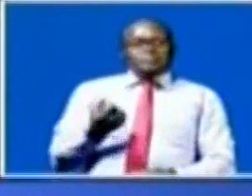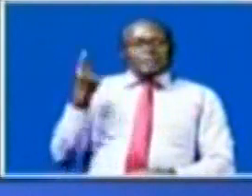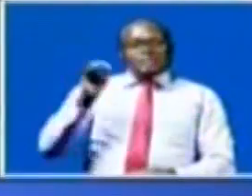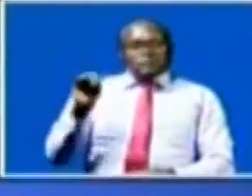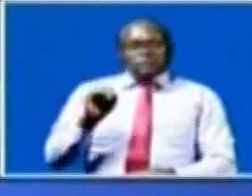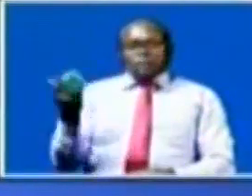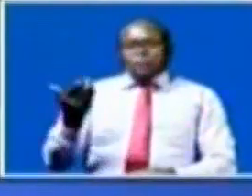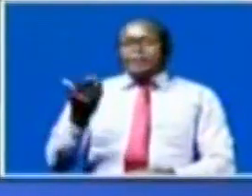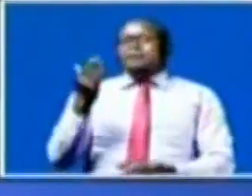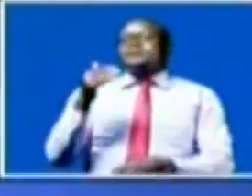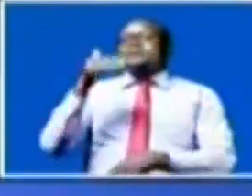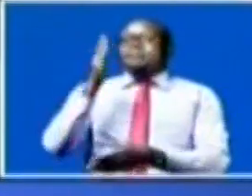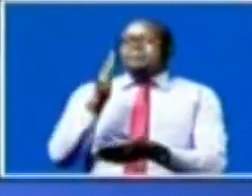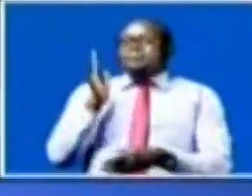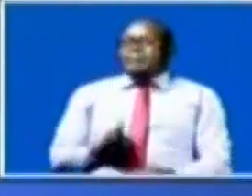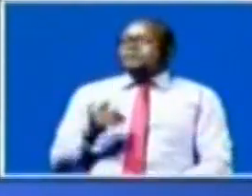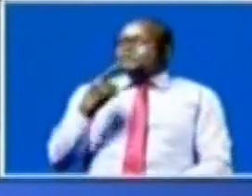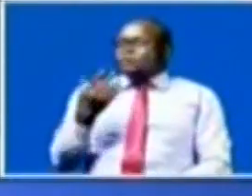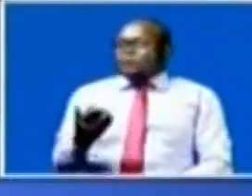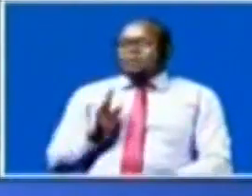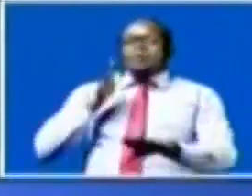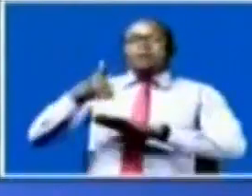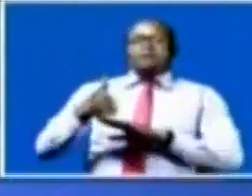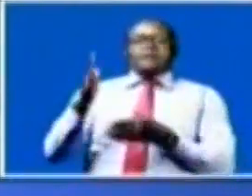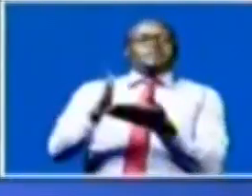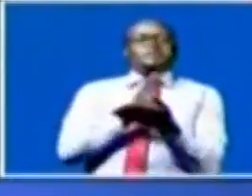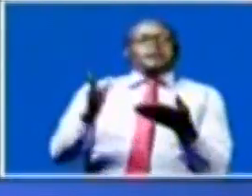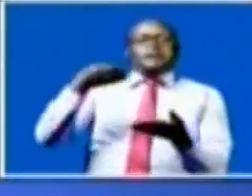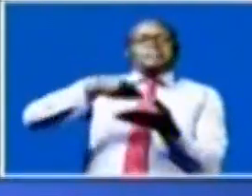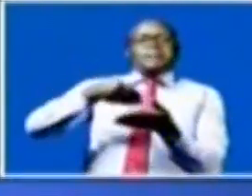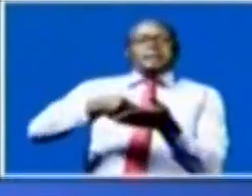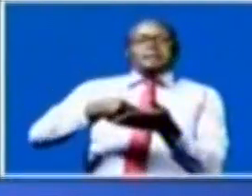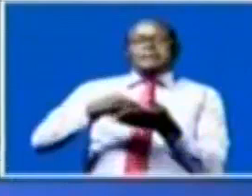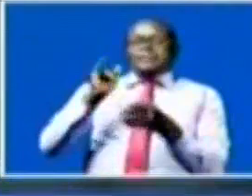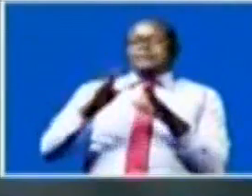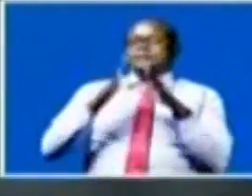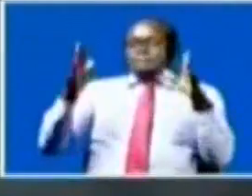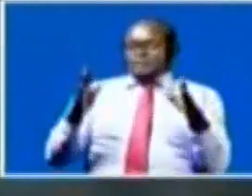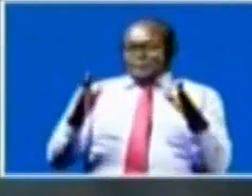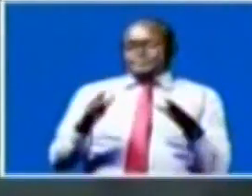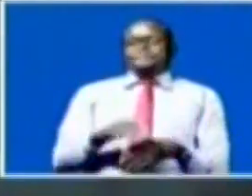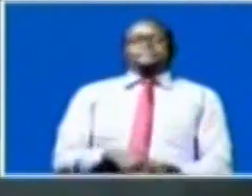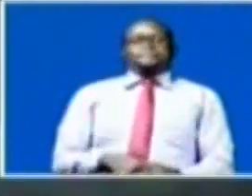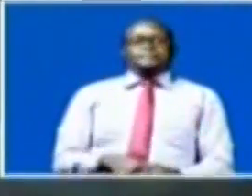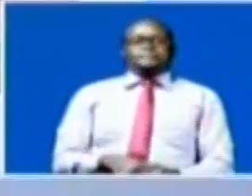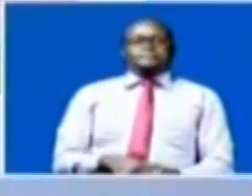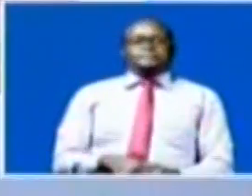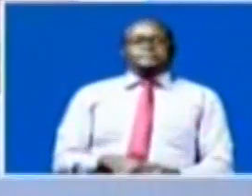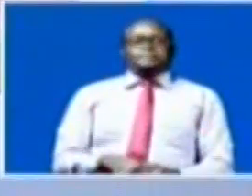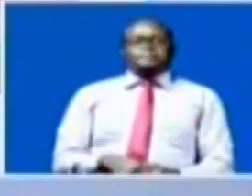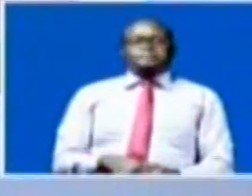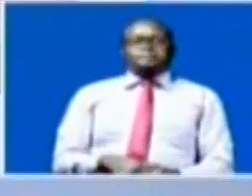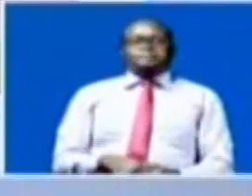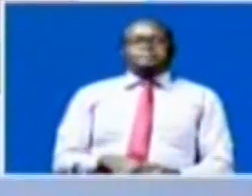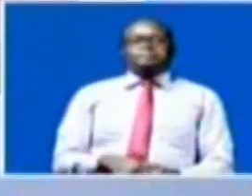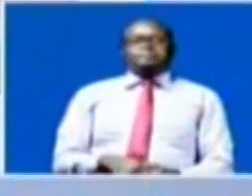I don't understand when someone says that we have exceeded shareable revenues. I know shareable revenues figures are in billions. To